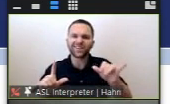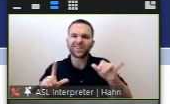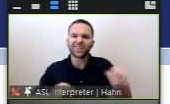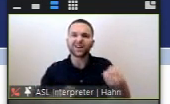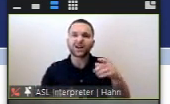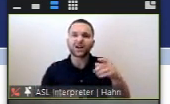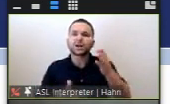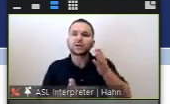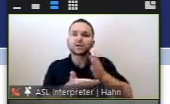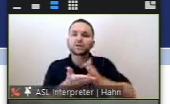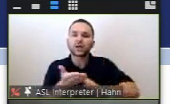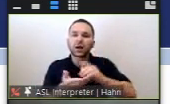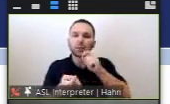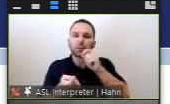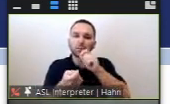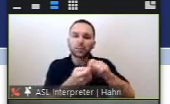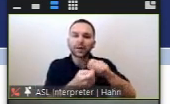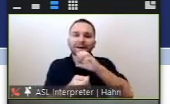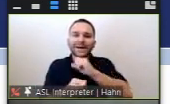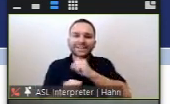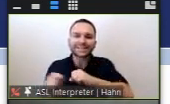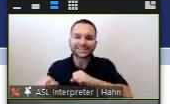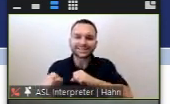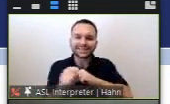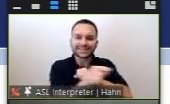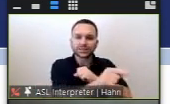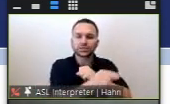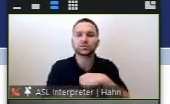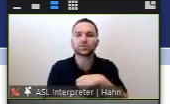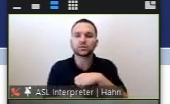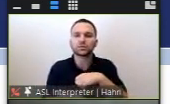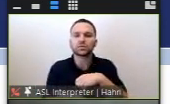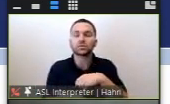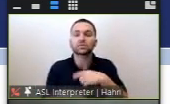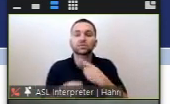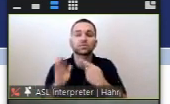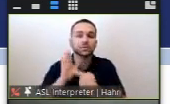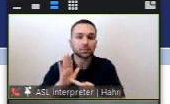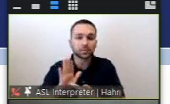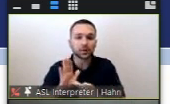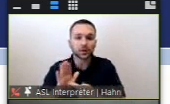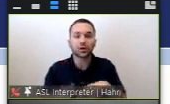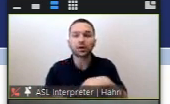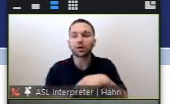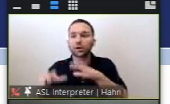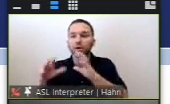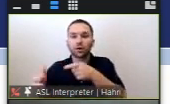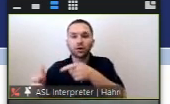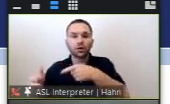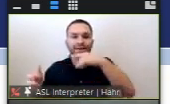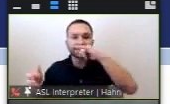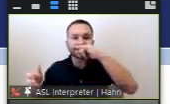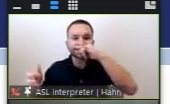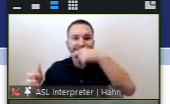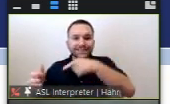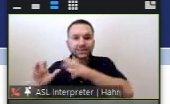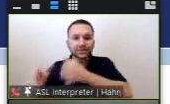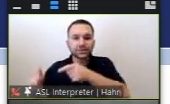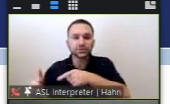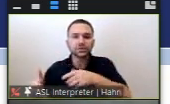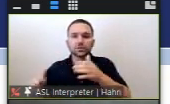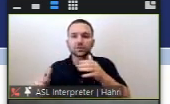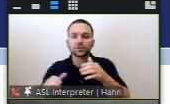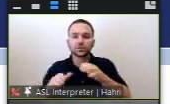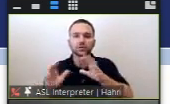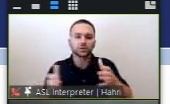I've shared this data with you recently. So here we look at trends in specific pediatric age groups compared to our 18+